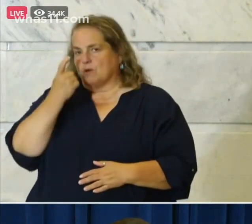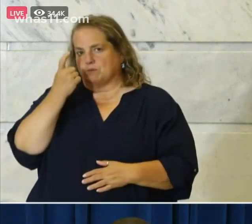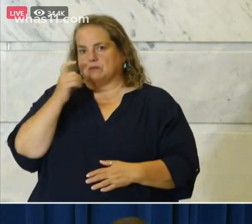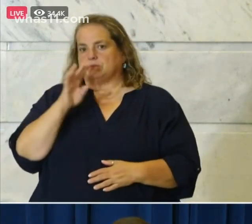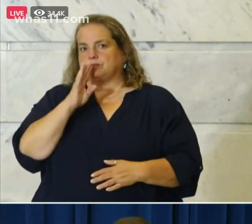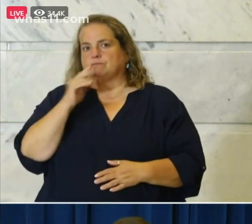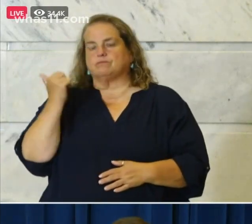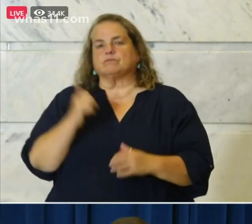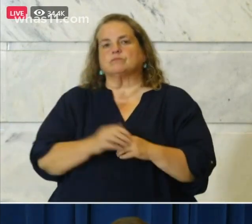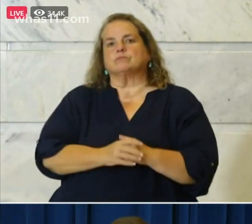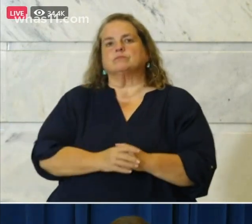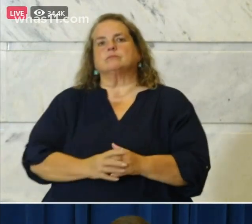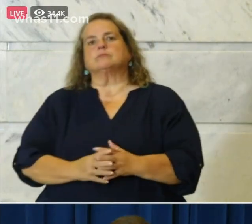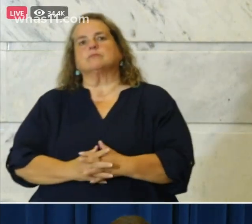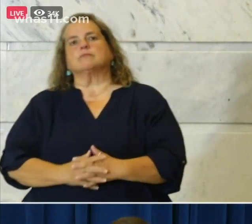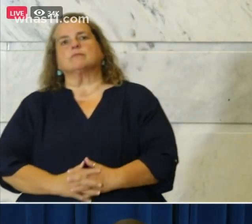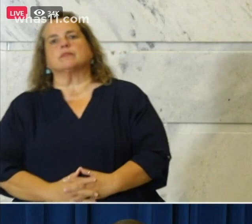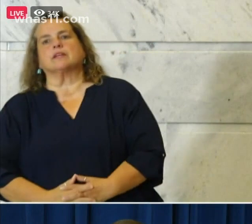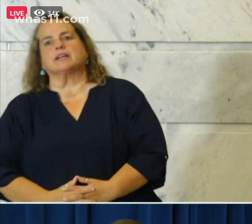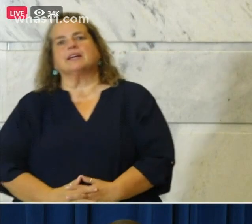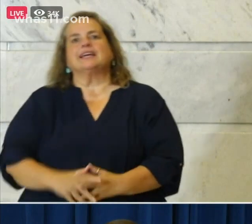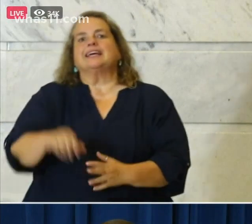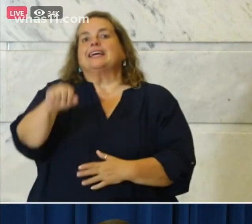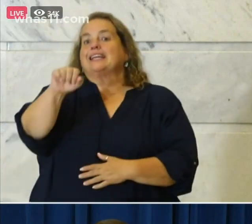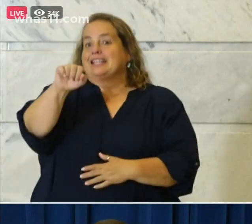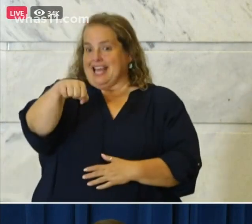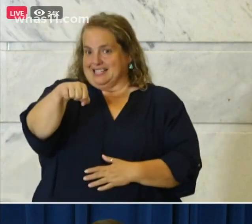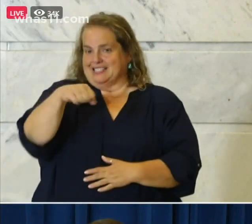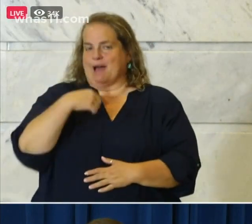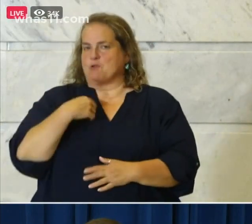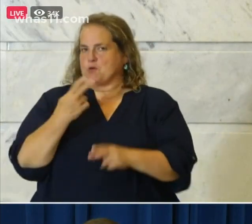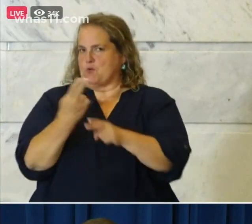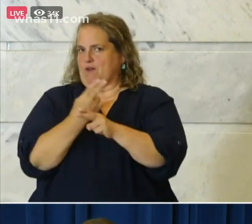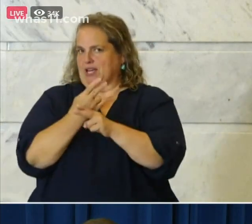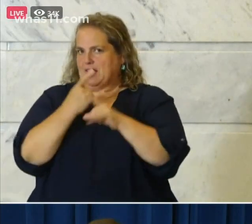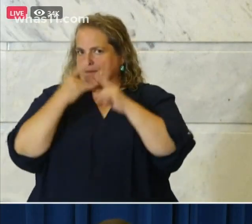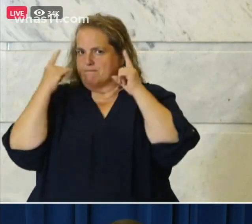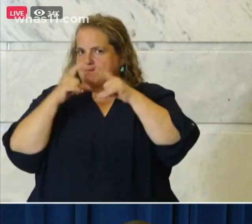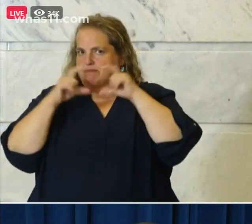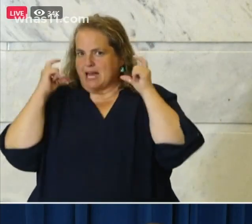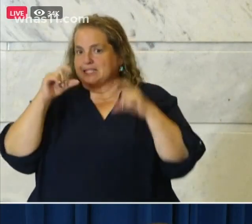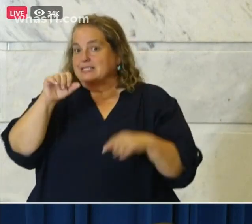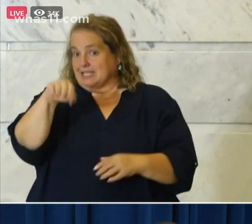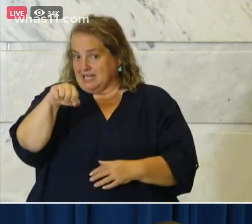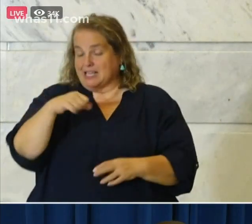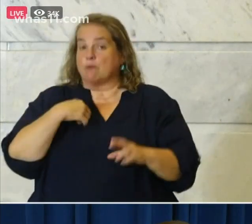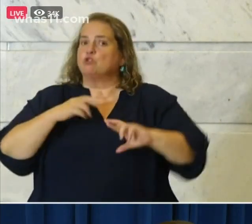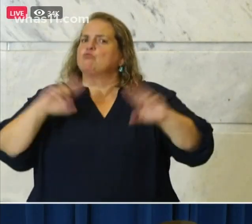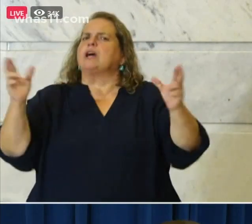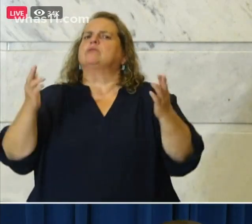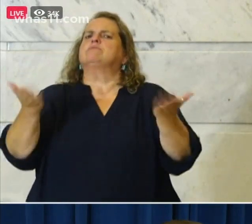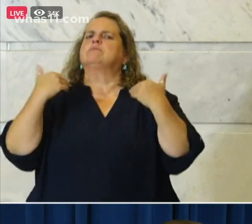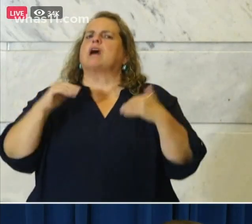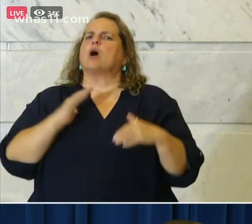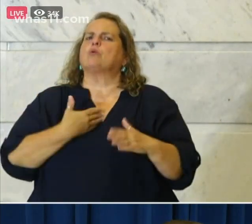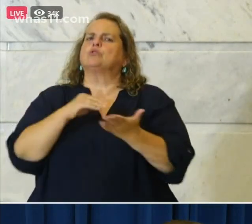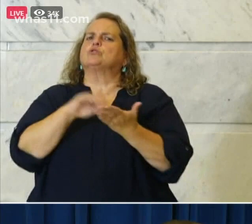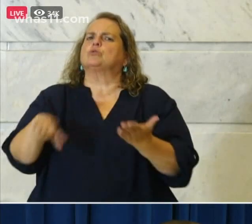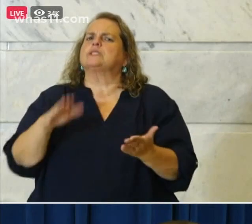It's Coach Cal, and yes, I am ready for basketball. I'm ready to get our students back on campus,